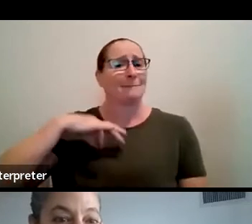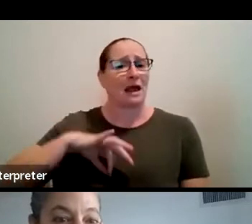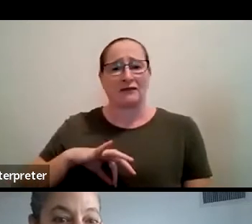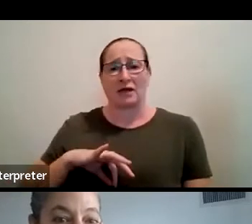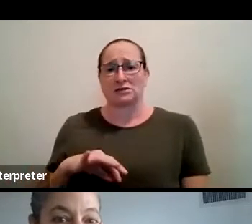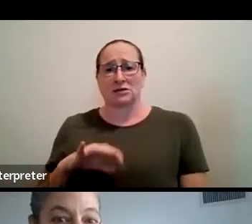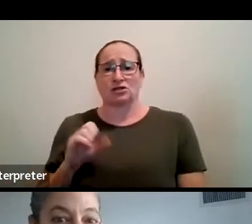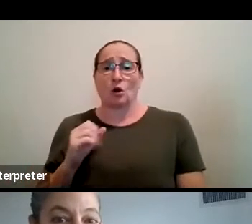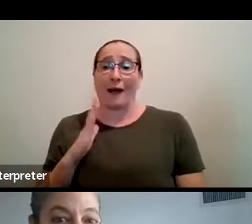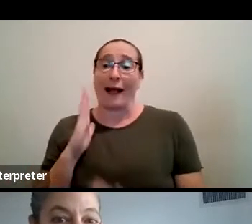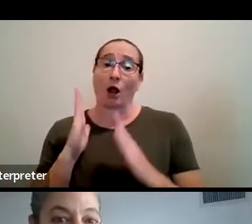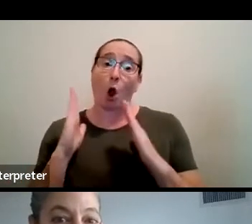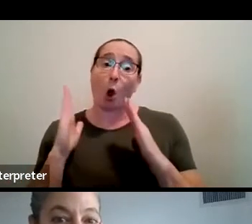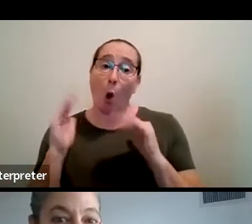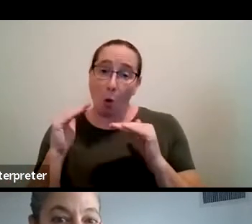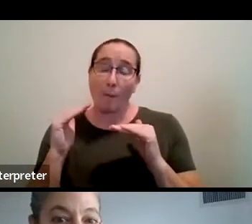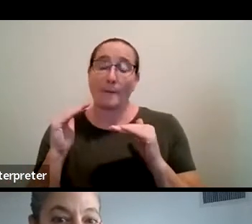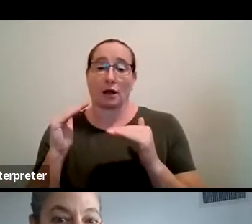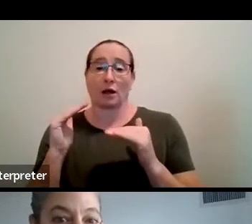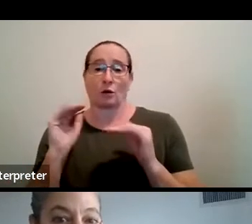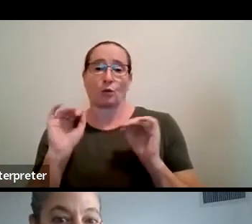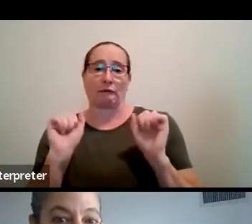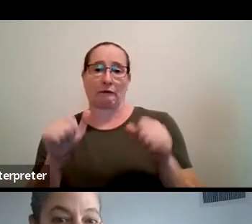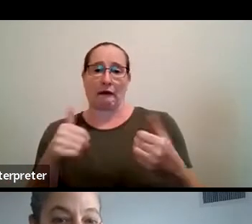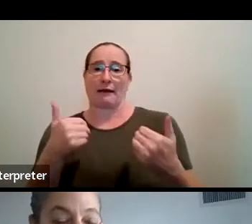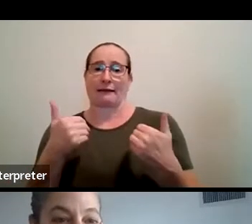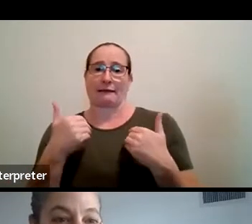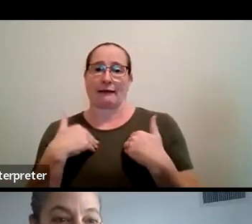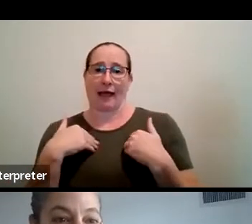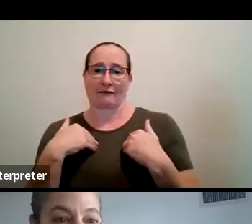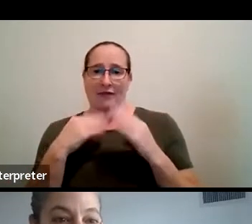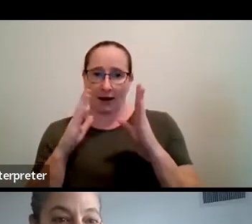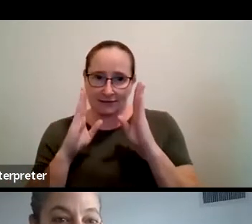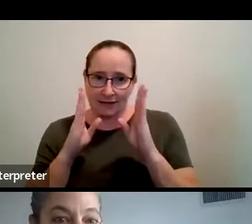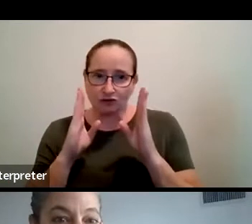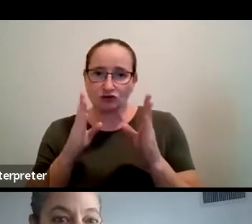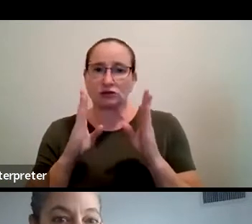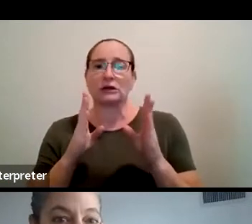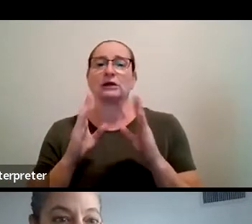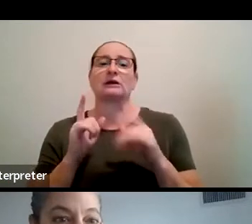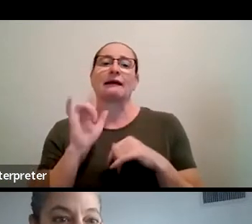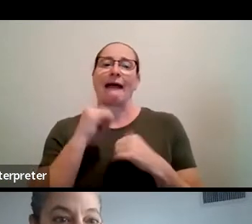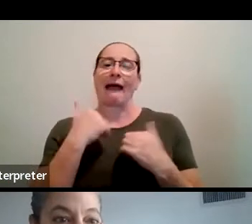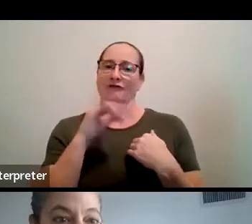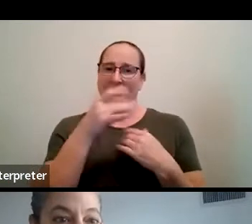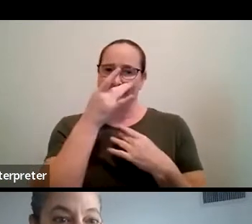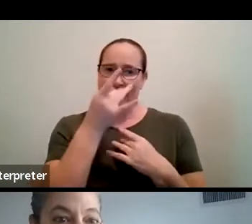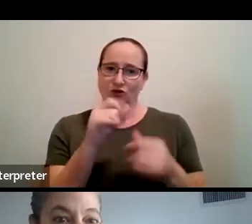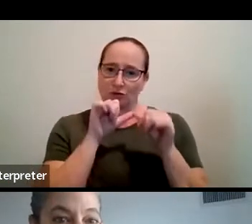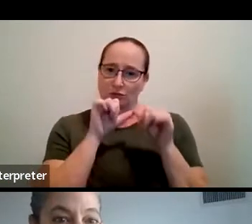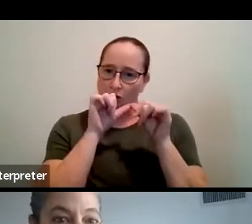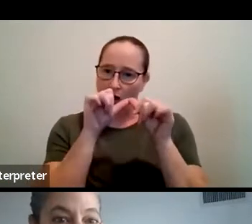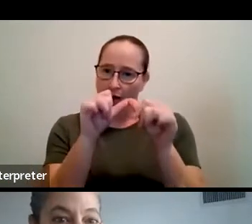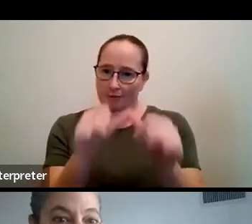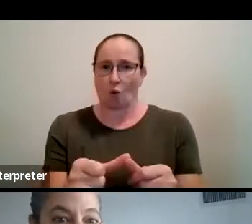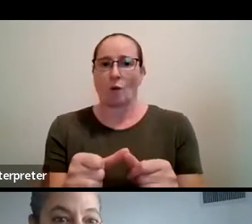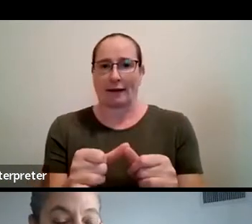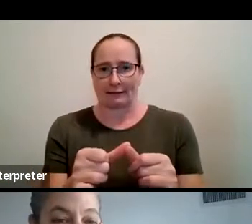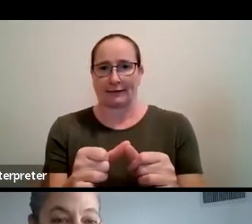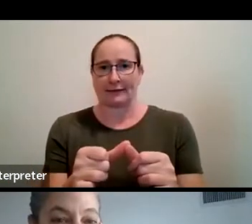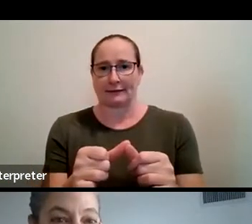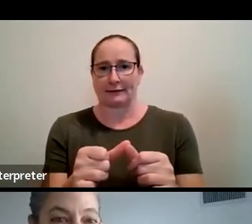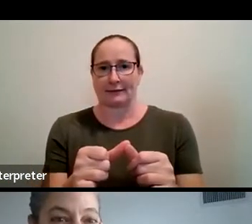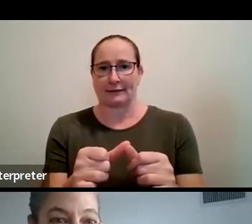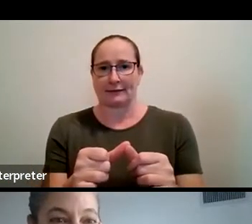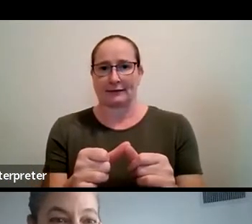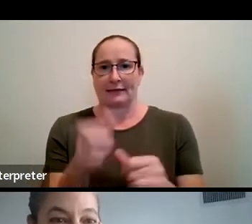So I hope we can have this attention, have this interest ongoing